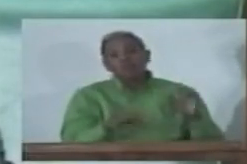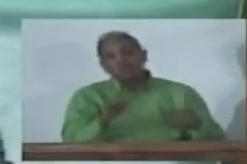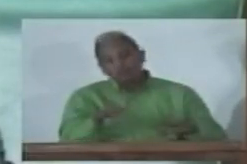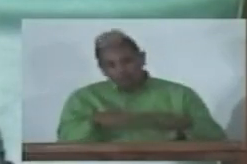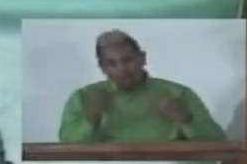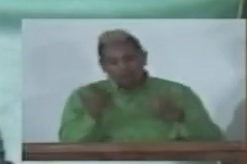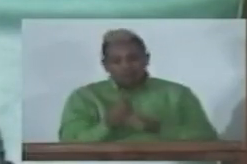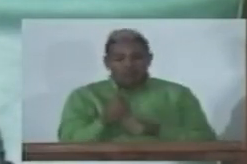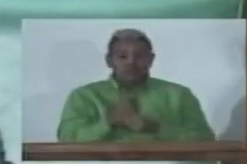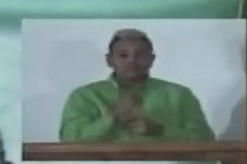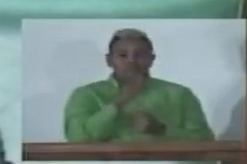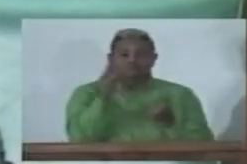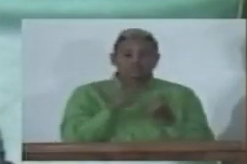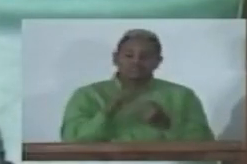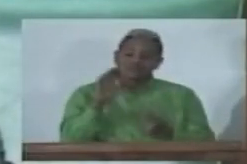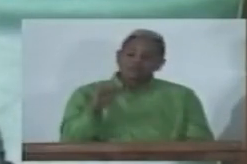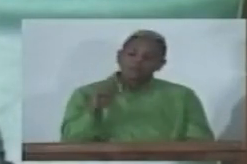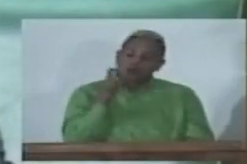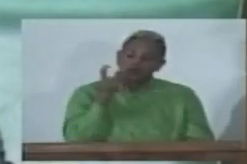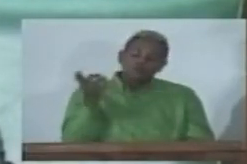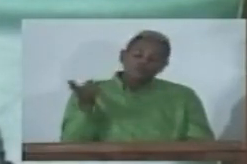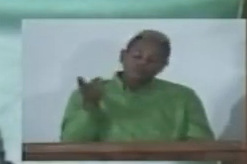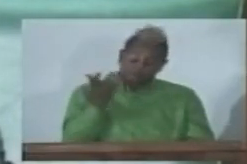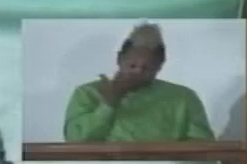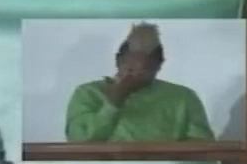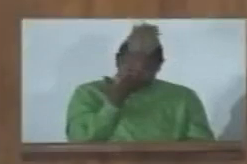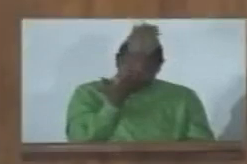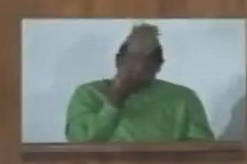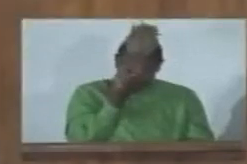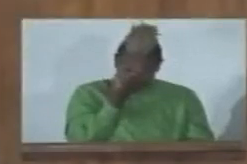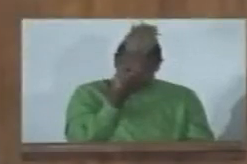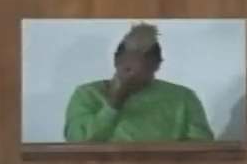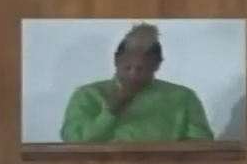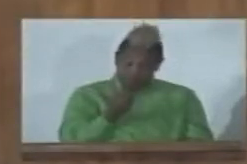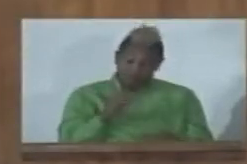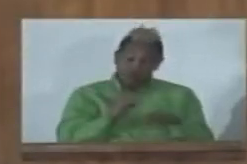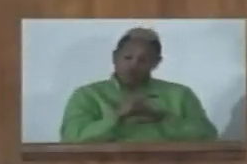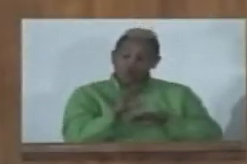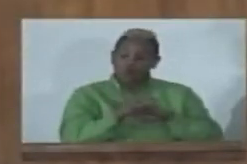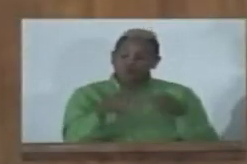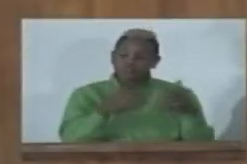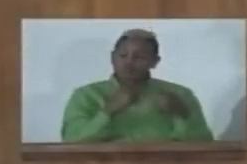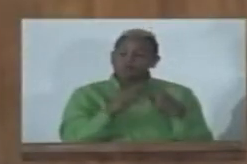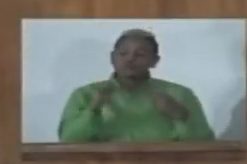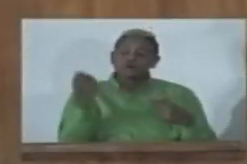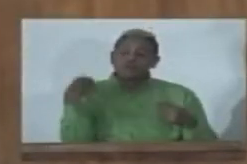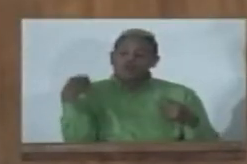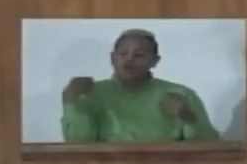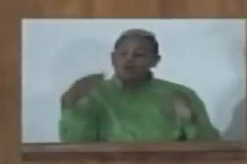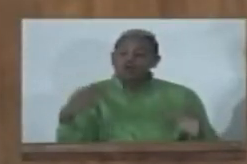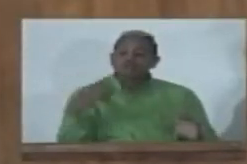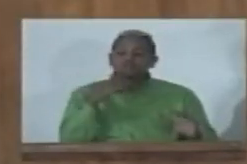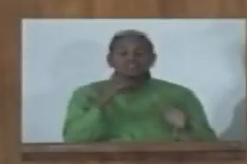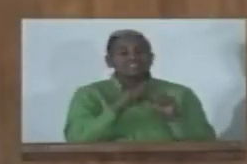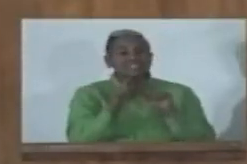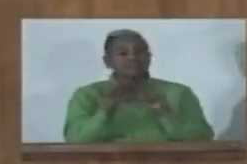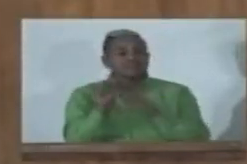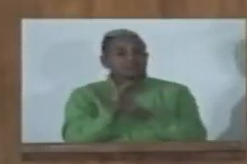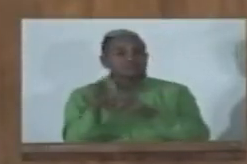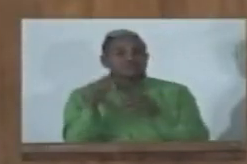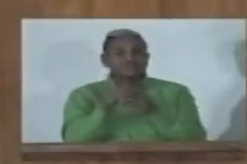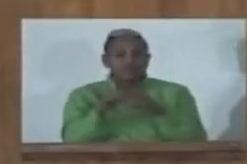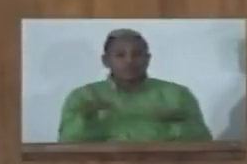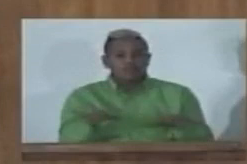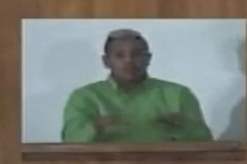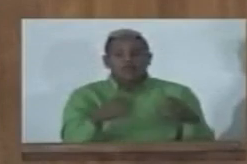particularly by the council and other officers at the relevant ministry,